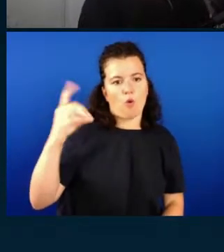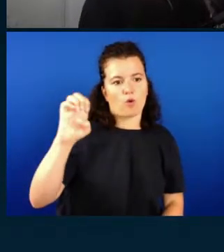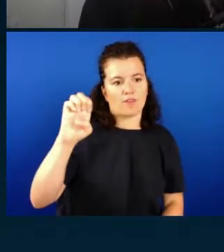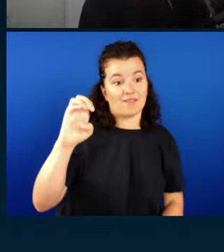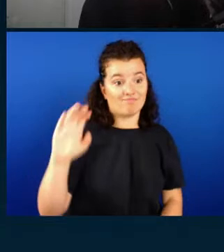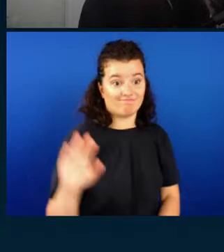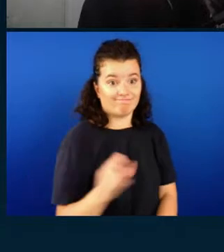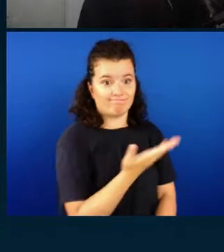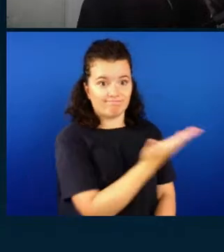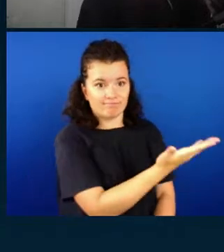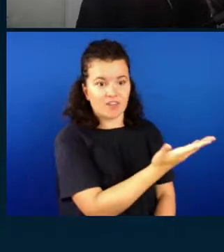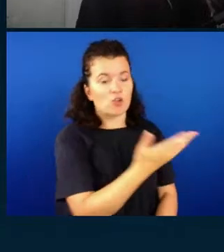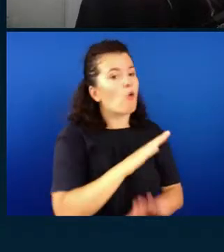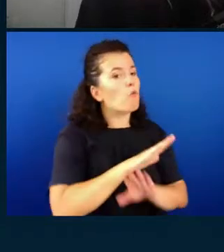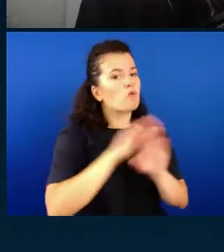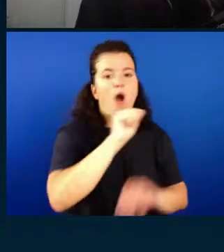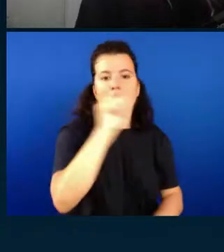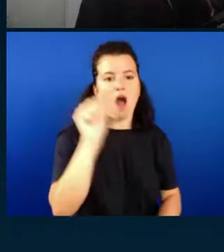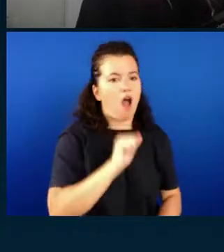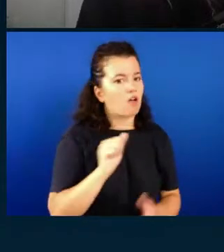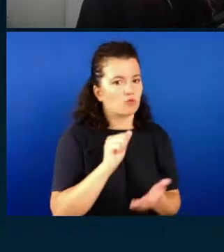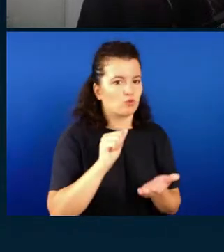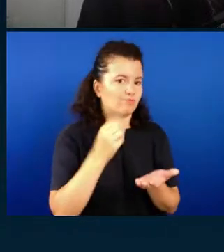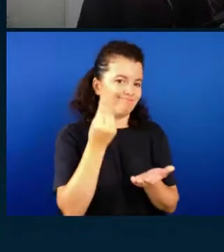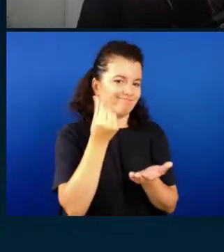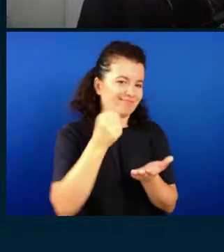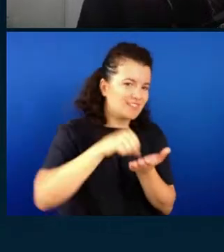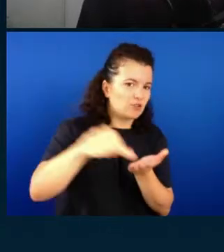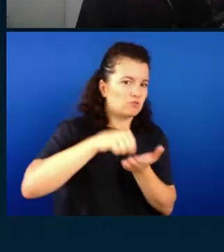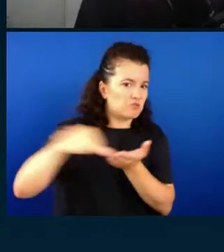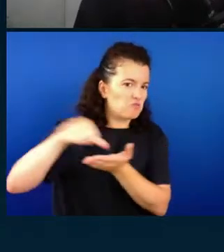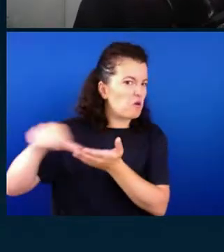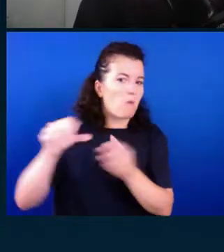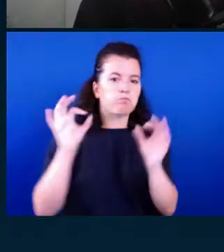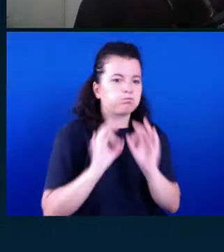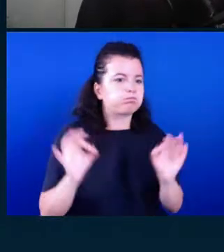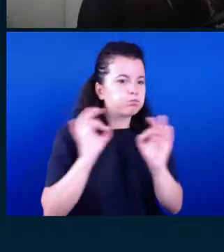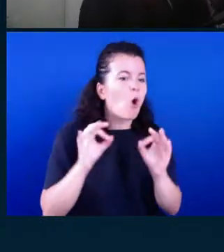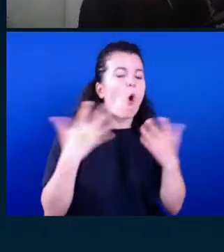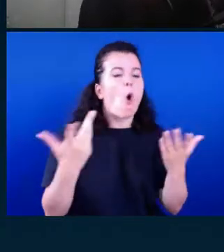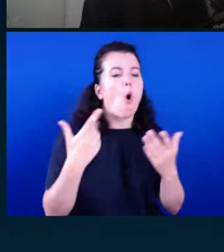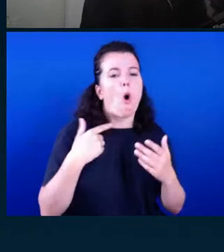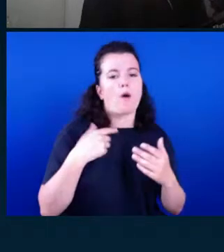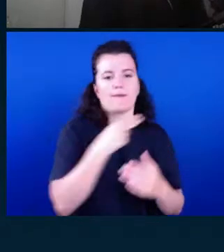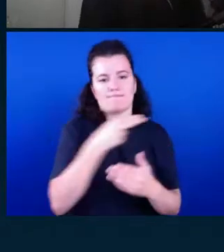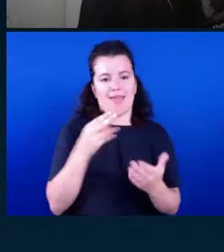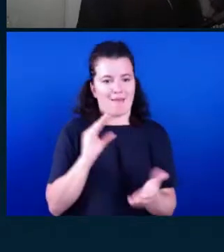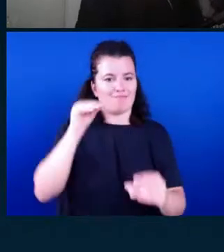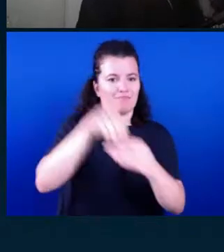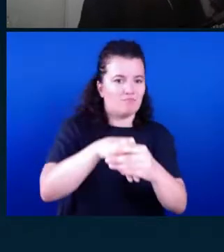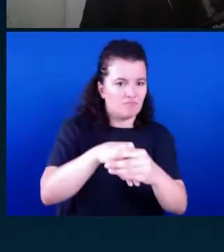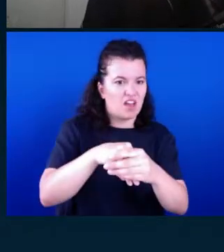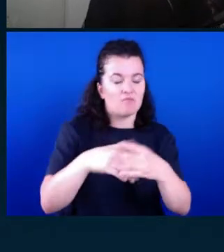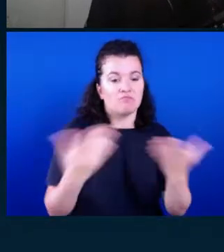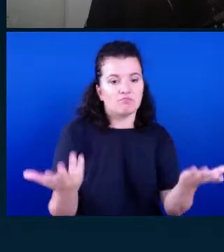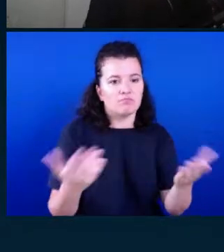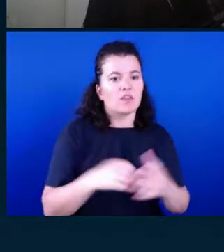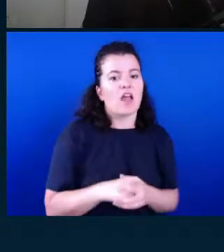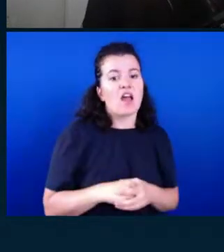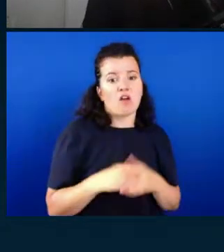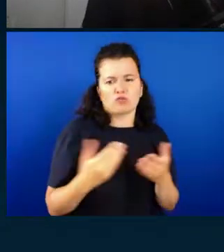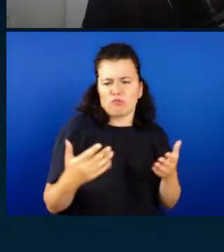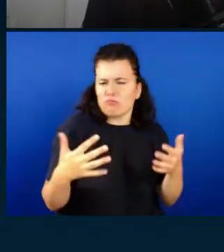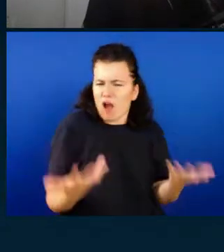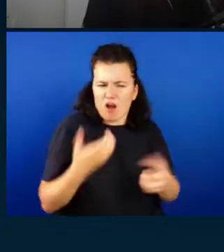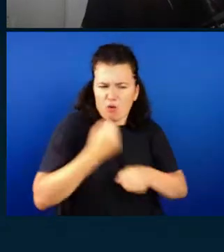an Azure subscription. Now you can ask what you want to do with an Azure function app if you do not have an Azure subscription. But for example,